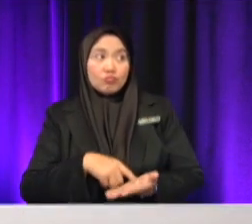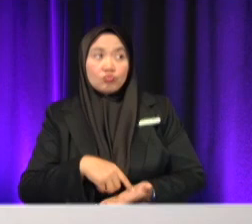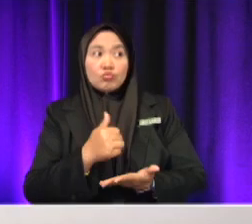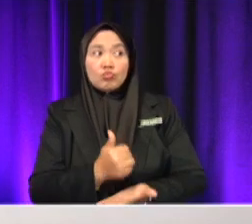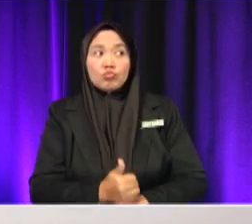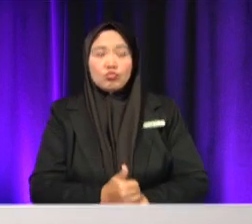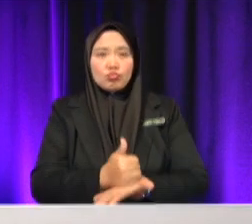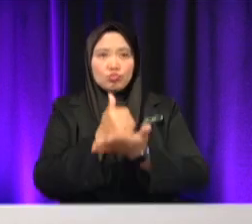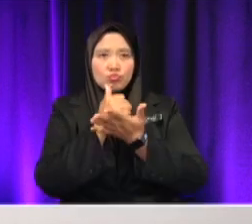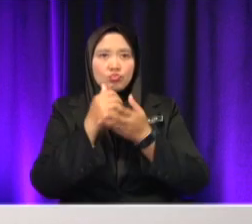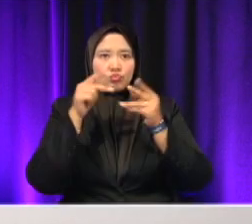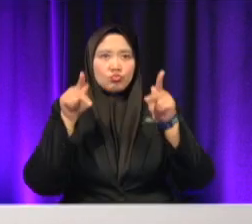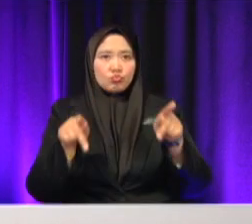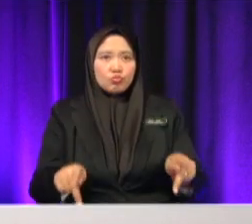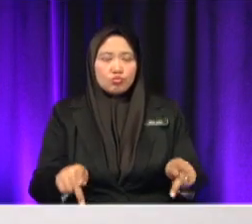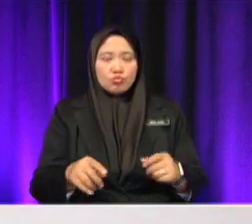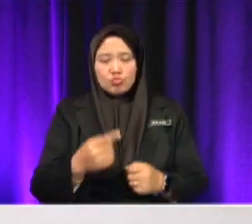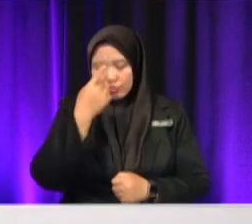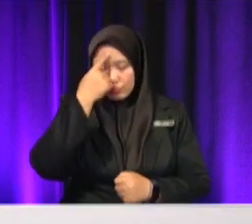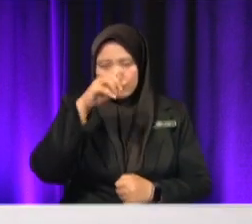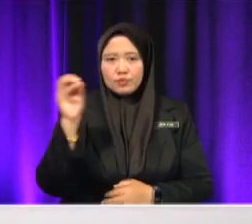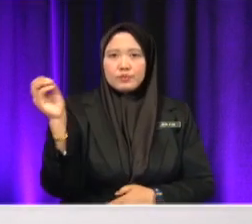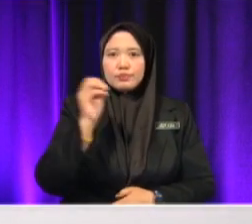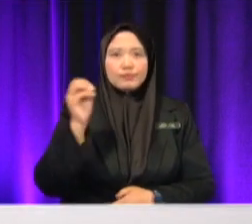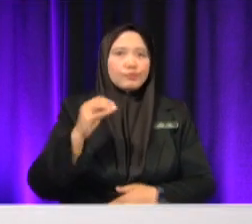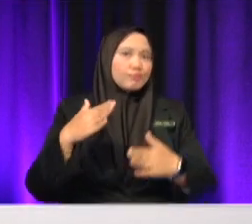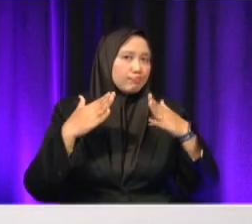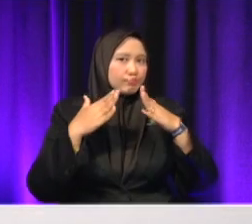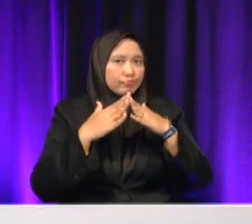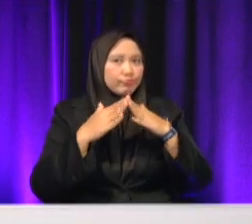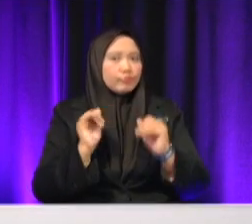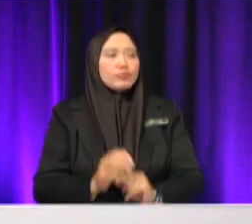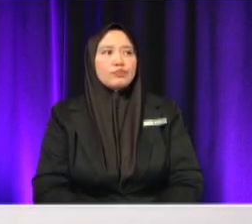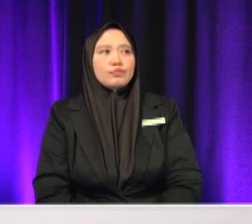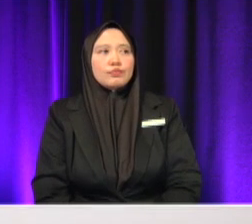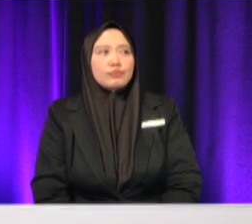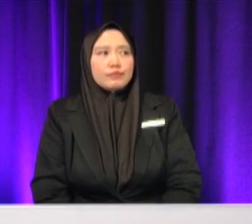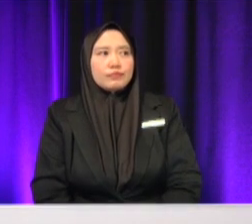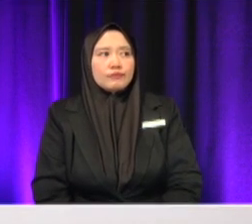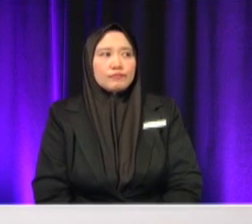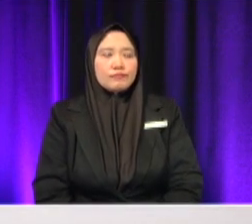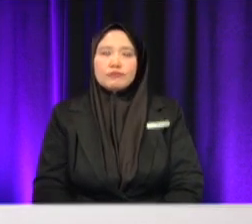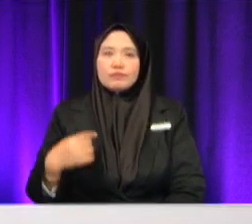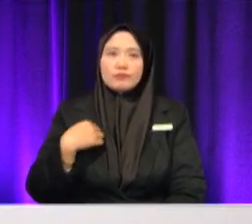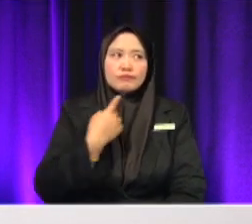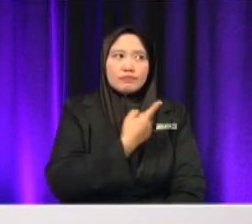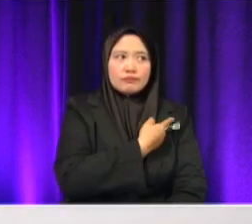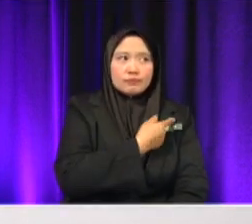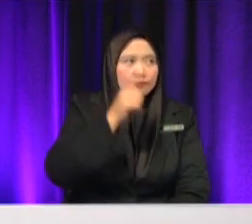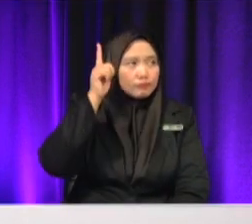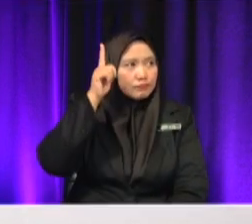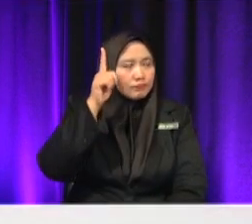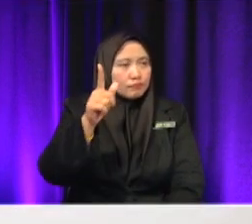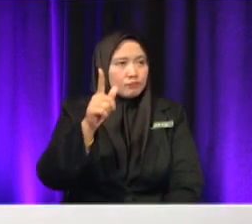people, especially those who are homeless. Okay, now we take a look at the next one. So anyone would like to read this out loud?